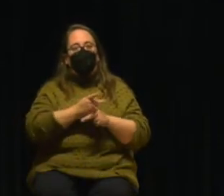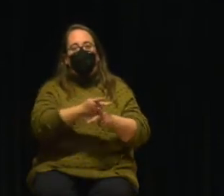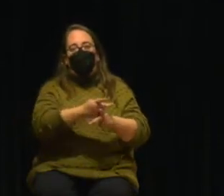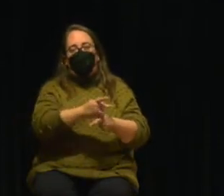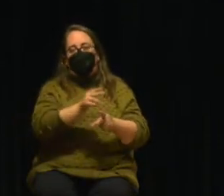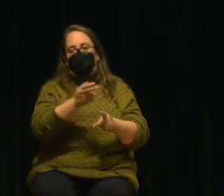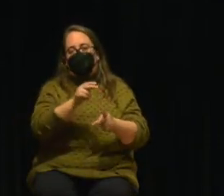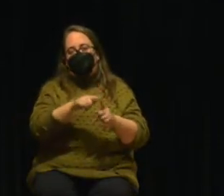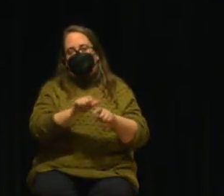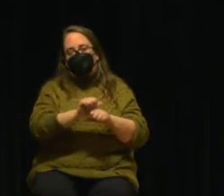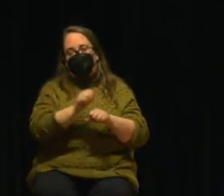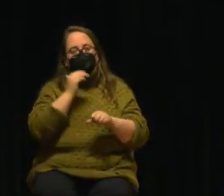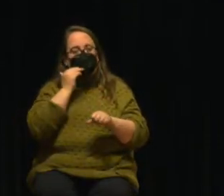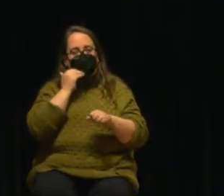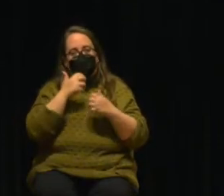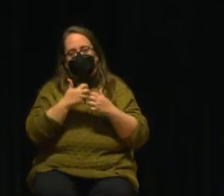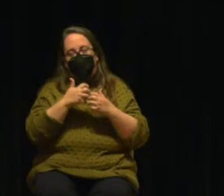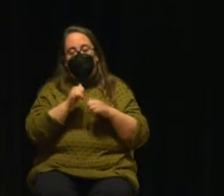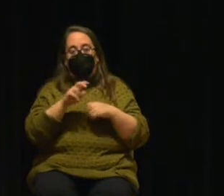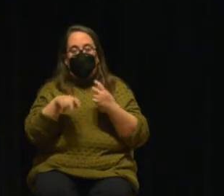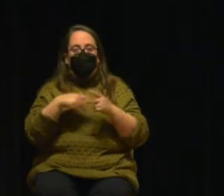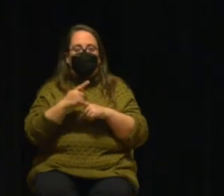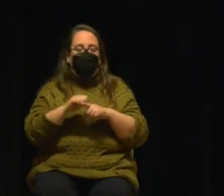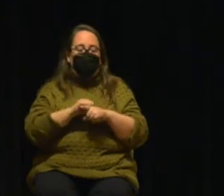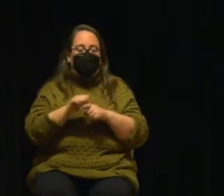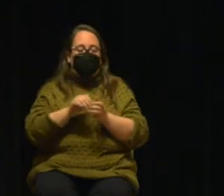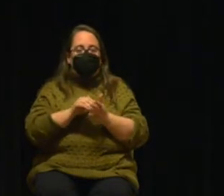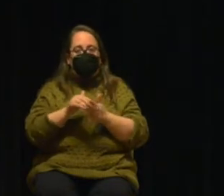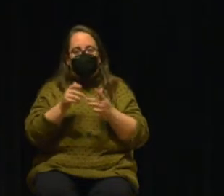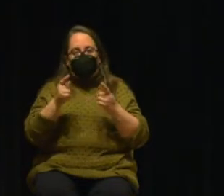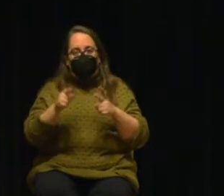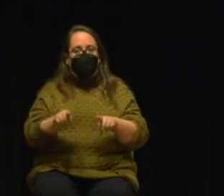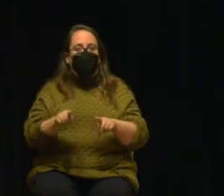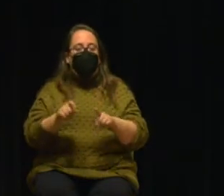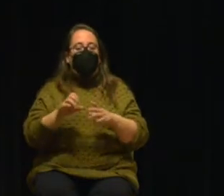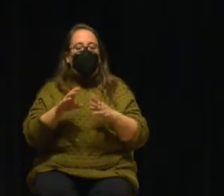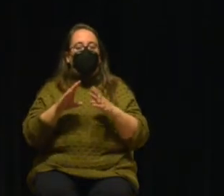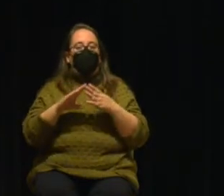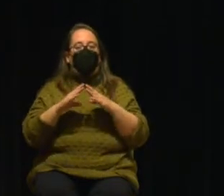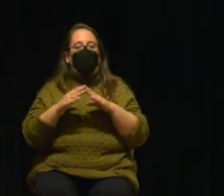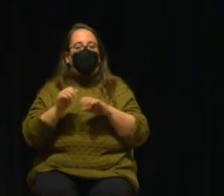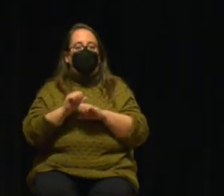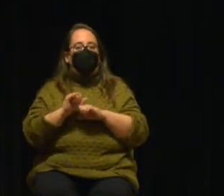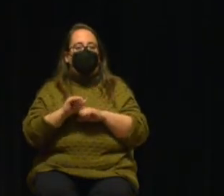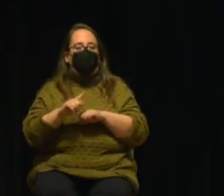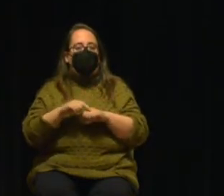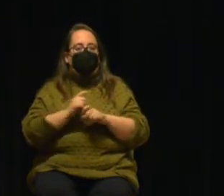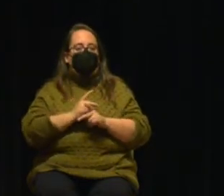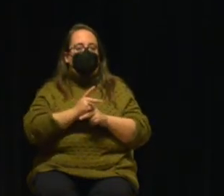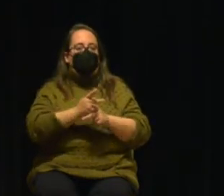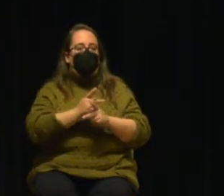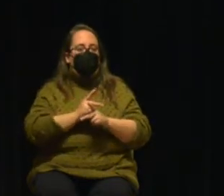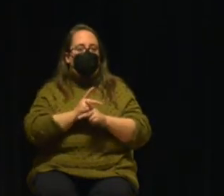tobacco factory. This sort of practice was common in the urban slavery of this period.